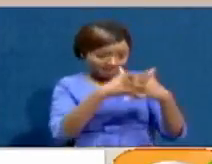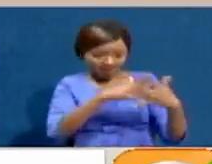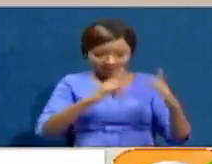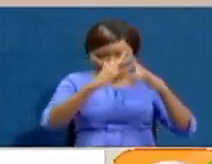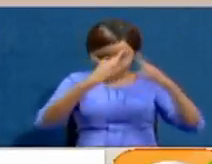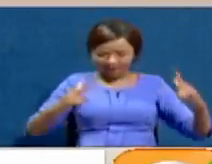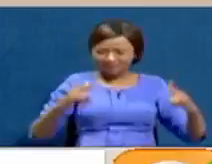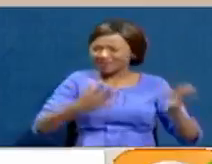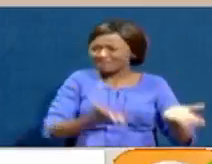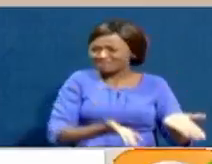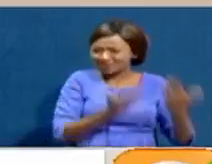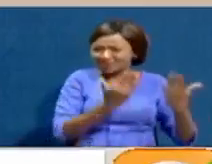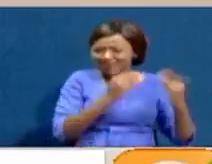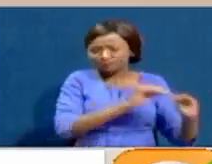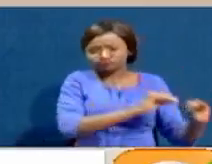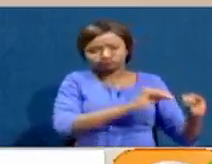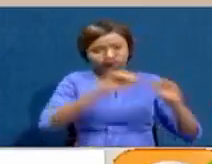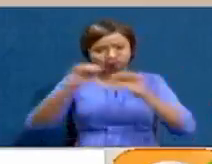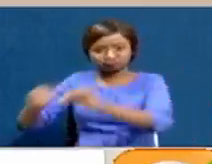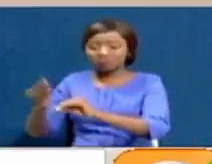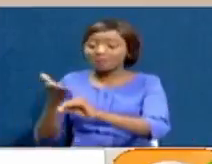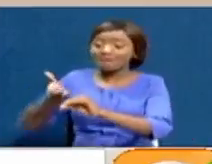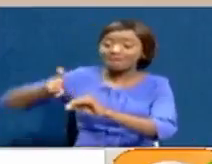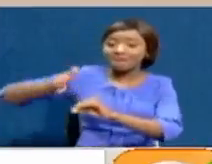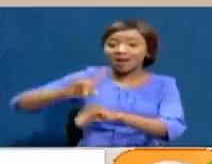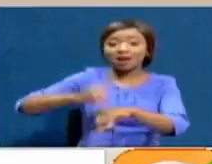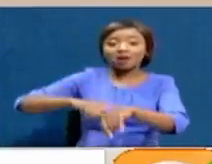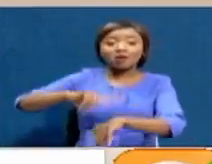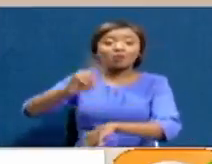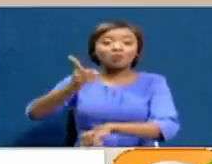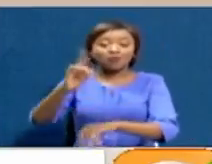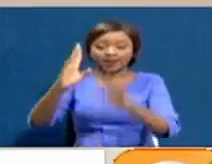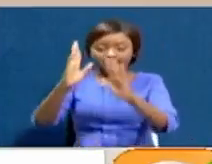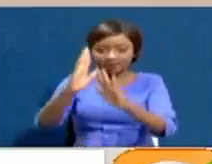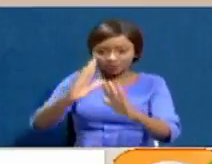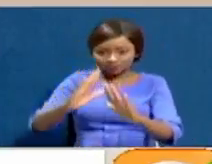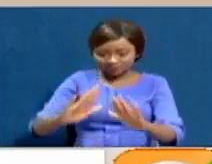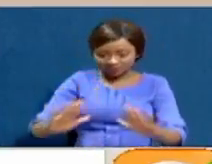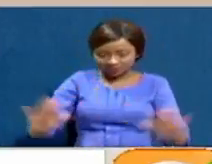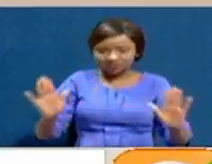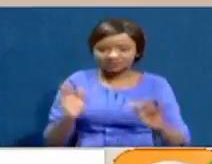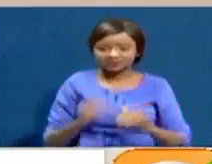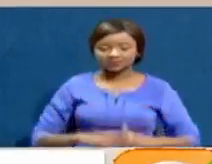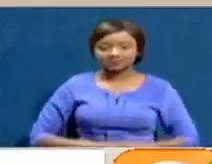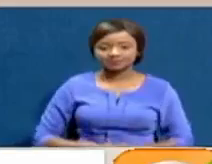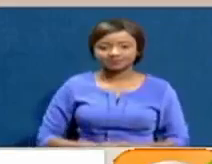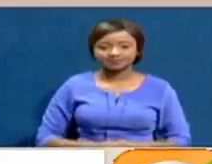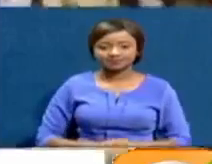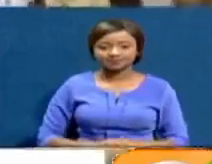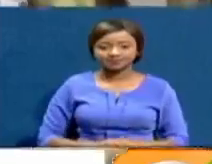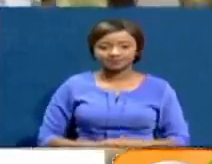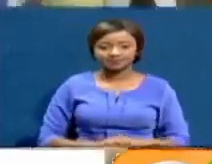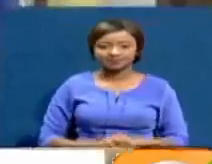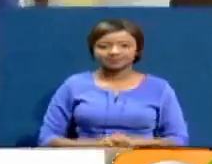their homes and will only return once their security is assured.